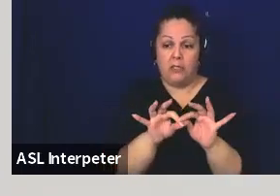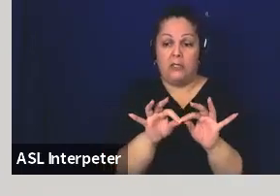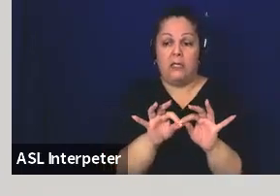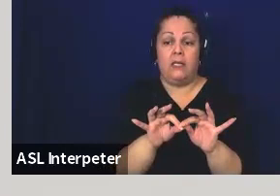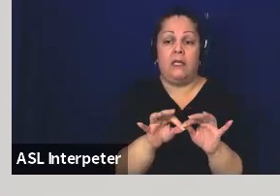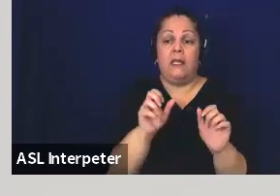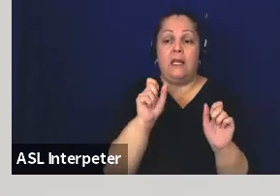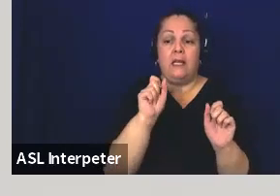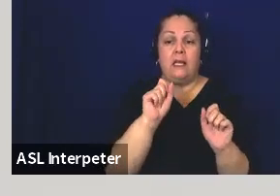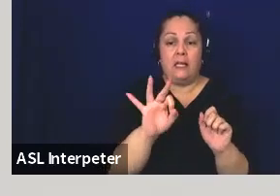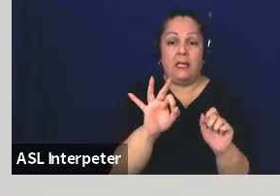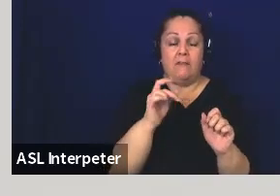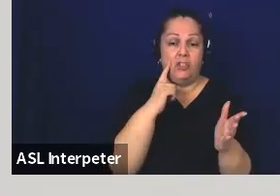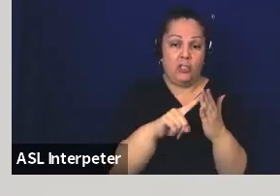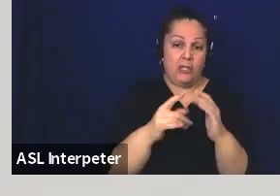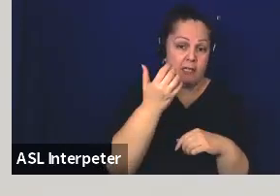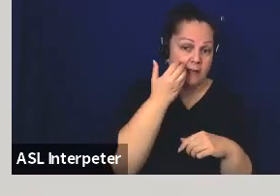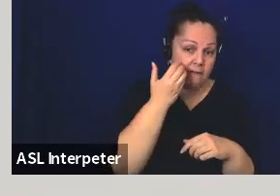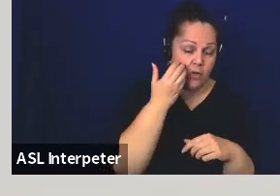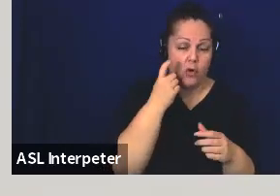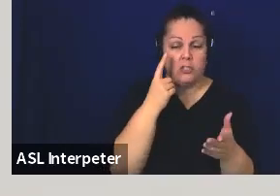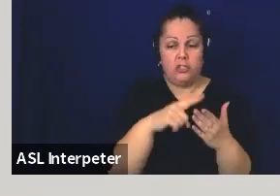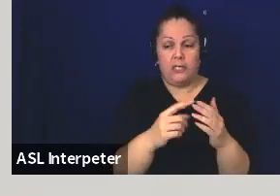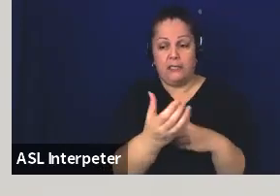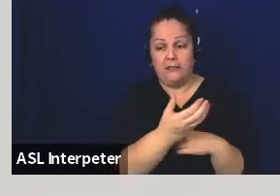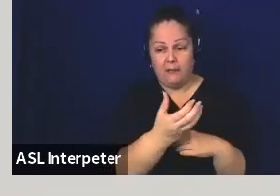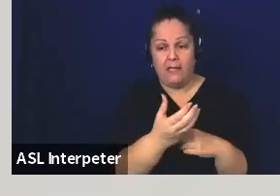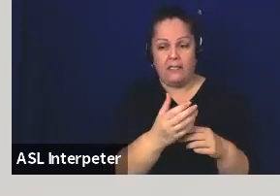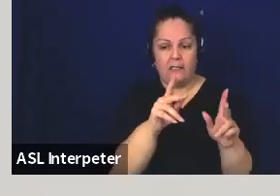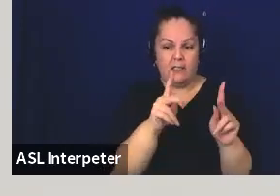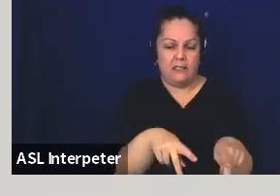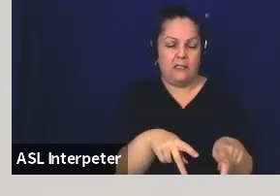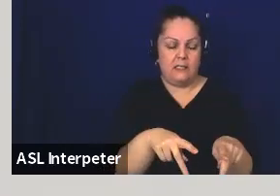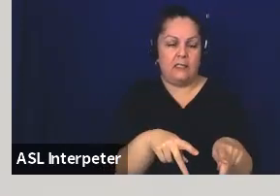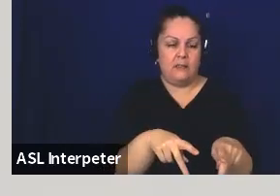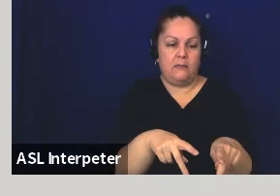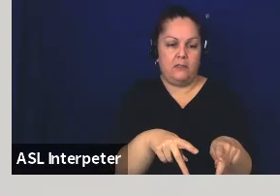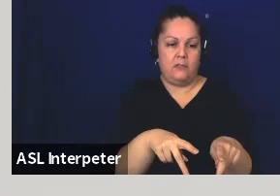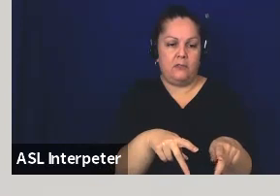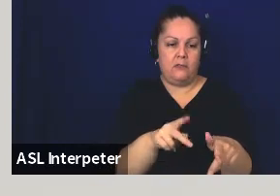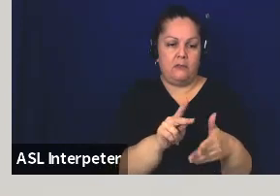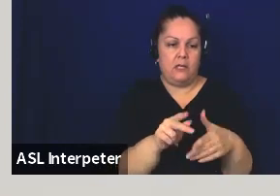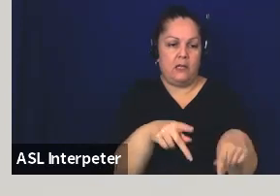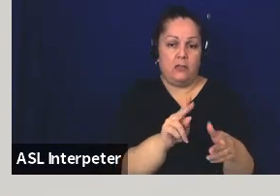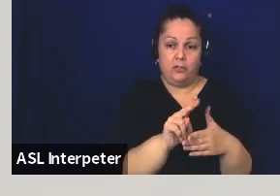is checking a phone or checking devices that the individual regularly uses.